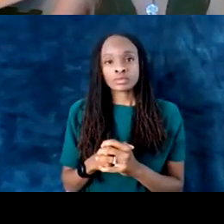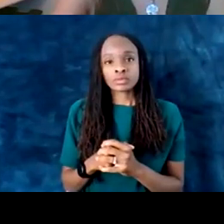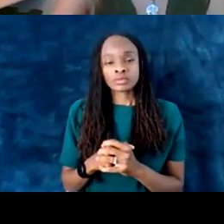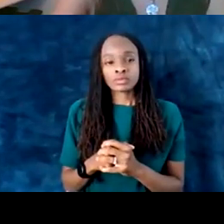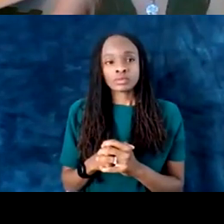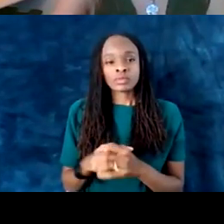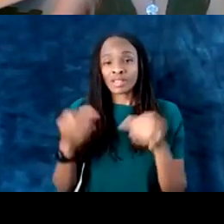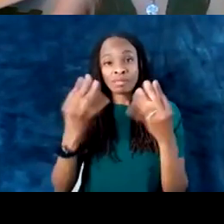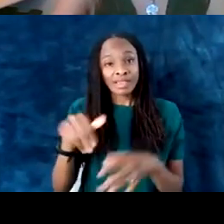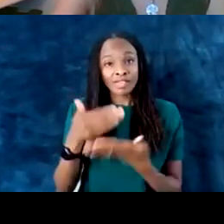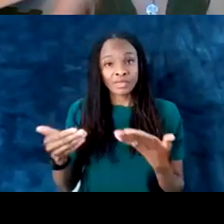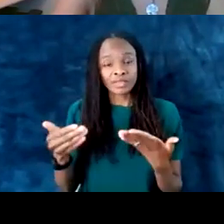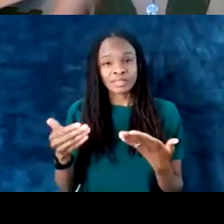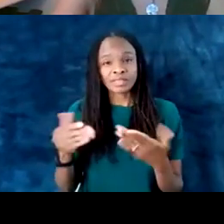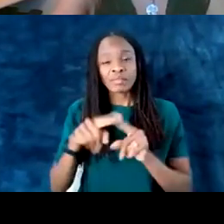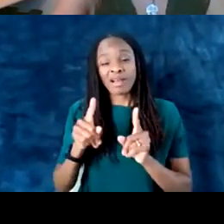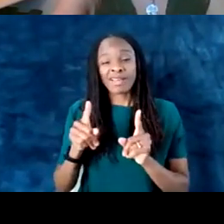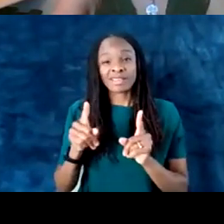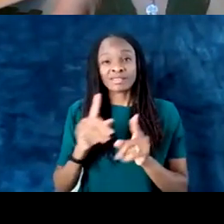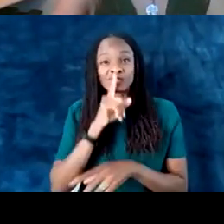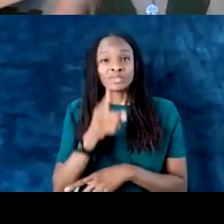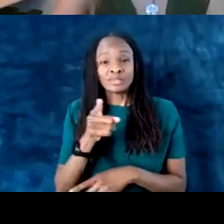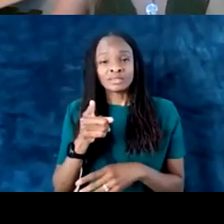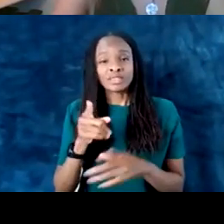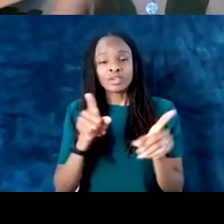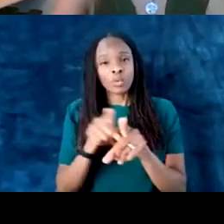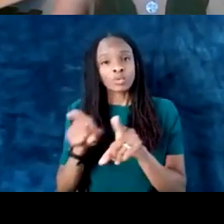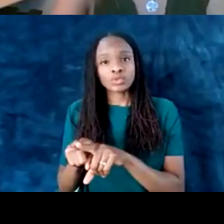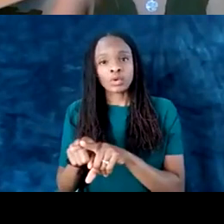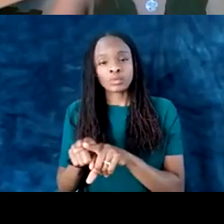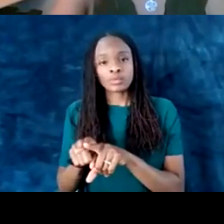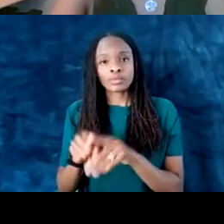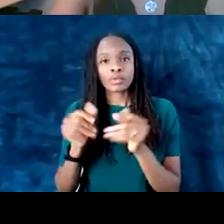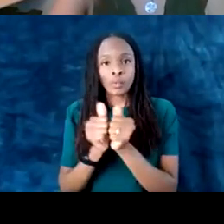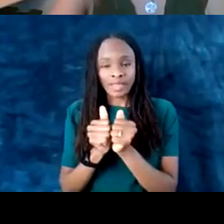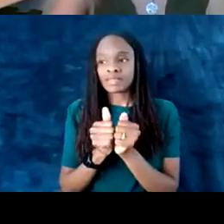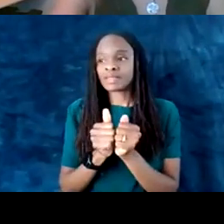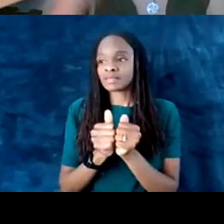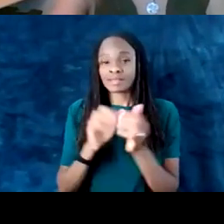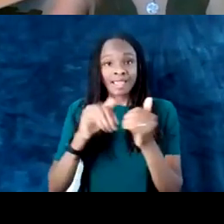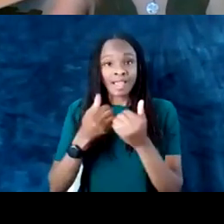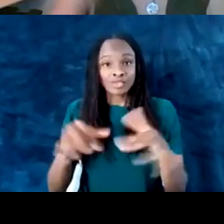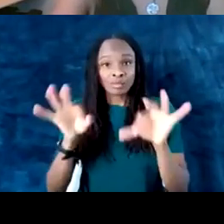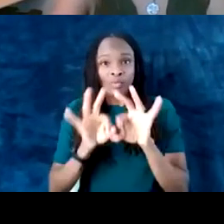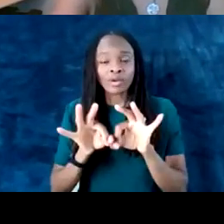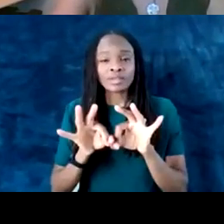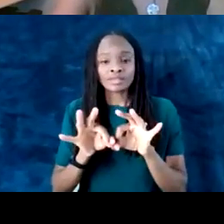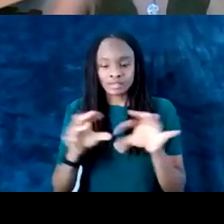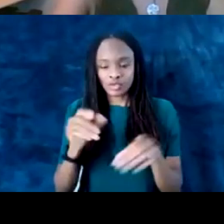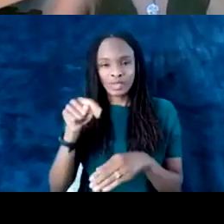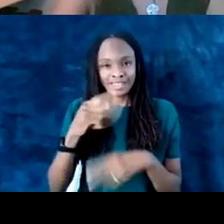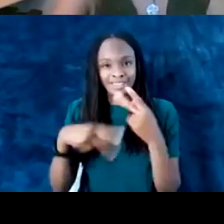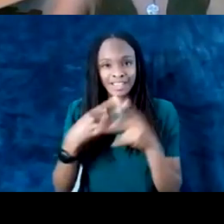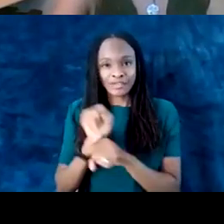A number of other things like this, but ultimately it also, I think what, you know, in terms of the importance of kind of doing this kind of